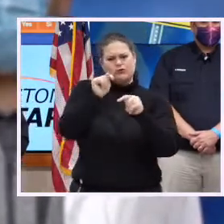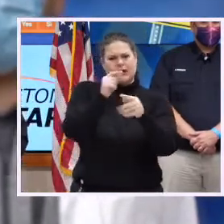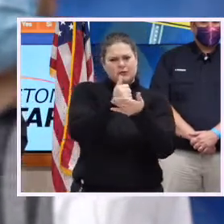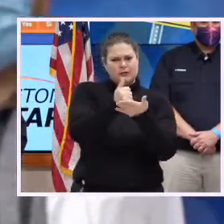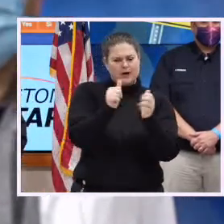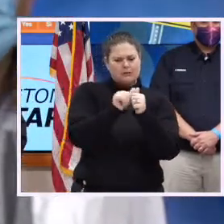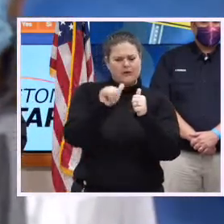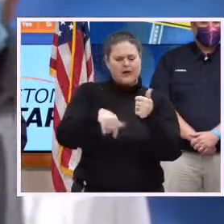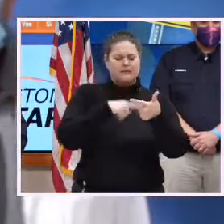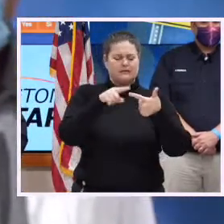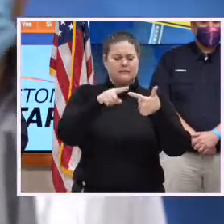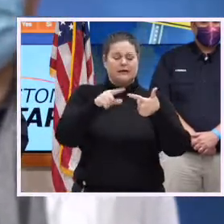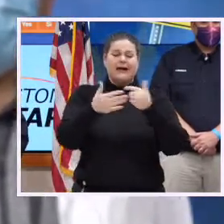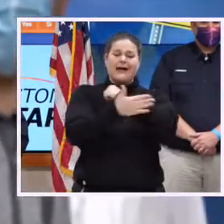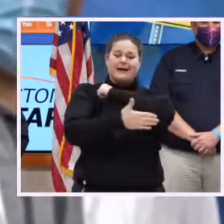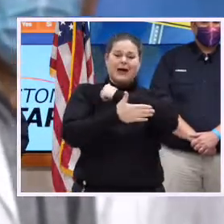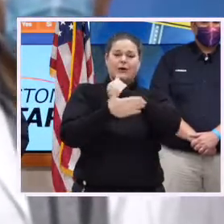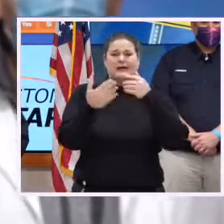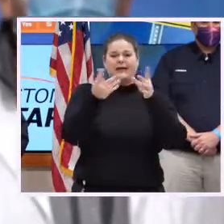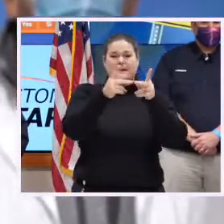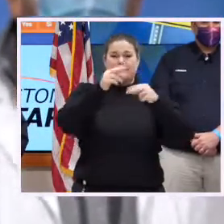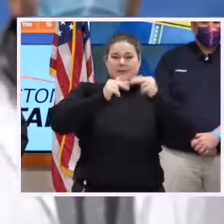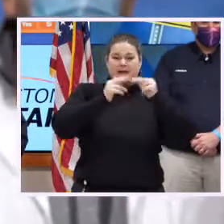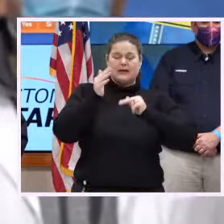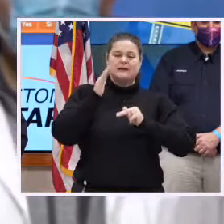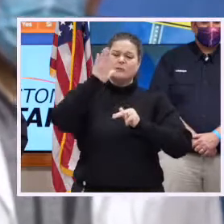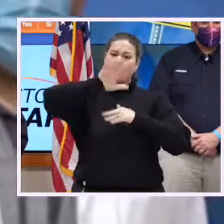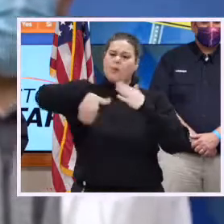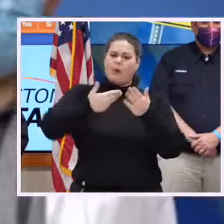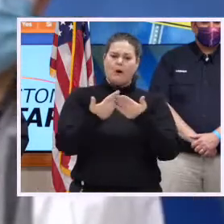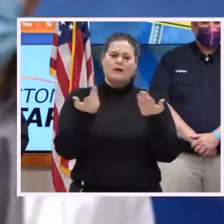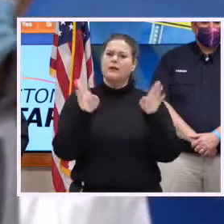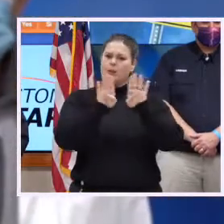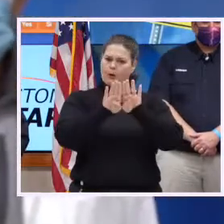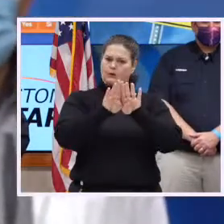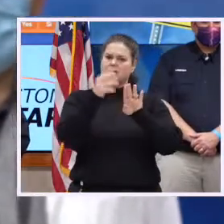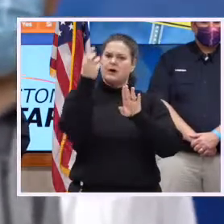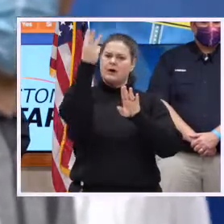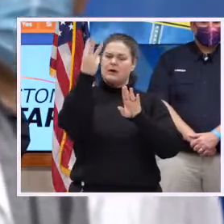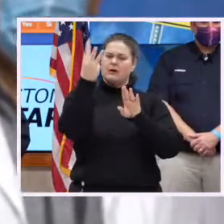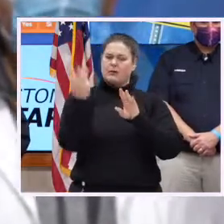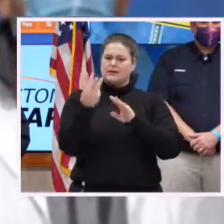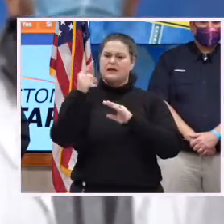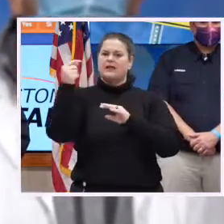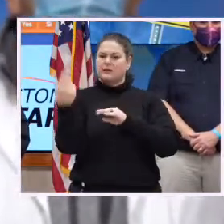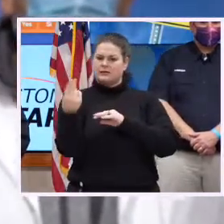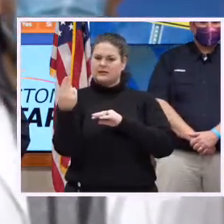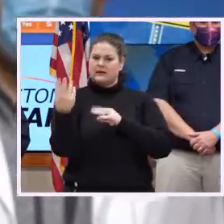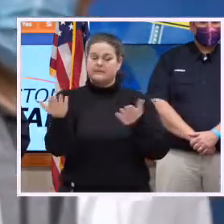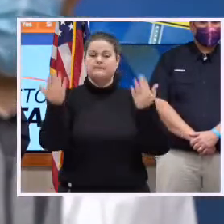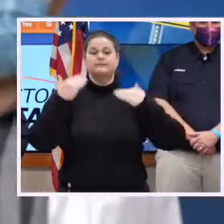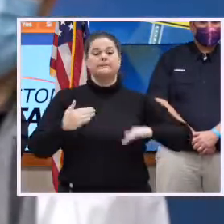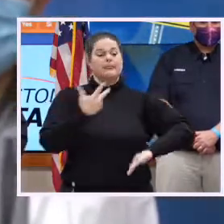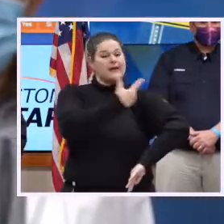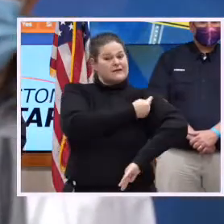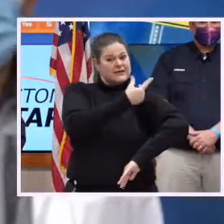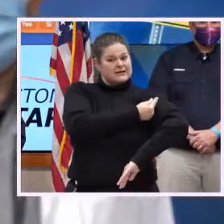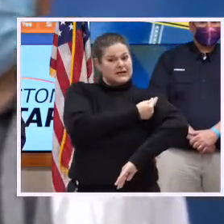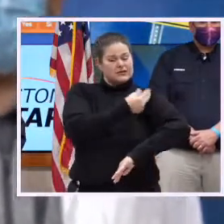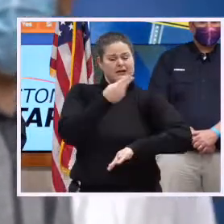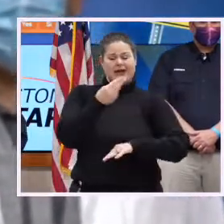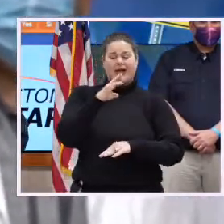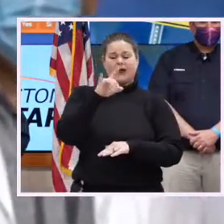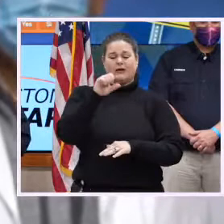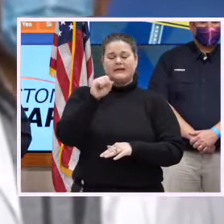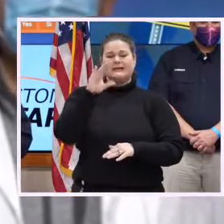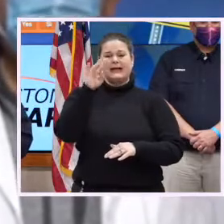County facilities and buildings will be closed Wednesday and Thursday. On vaccinations, Harris County Public Health will contact folks on